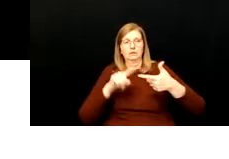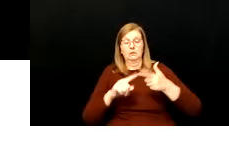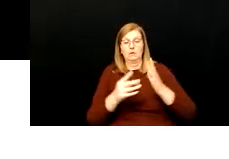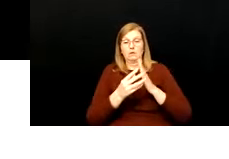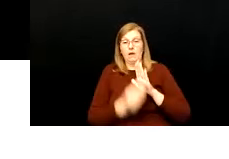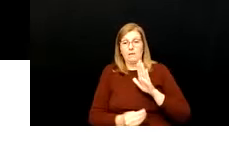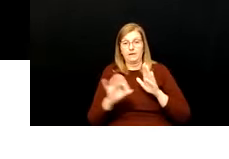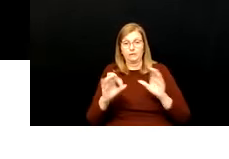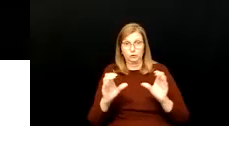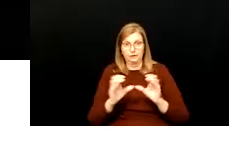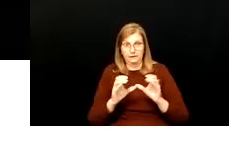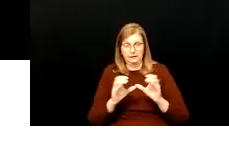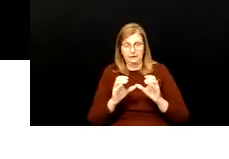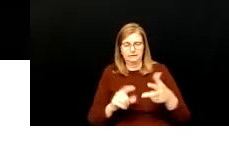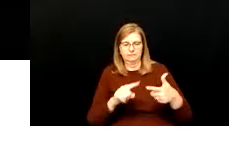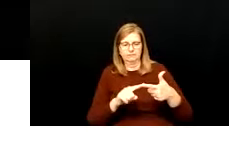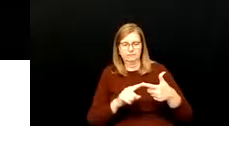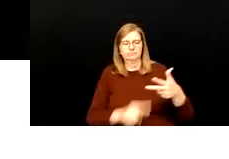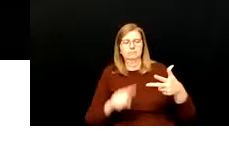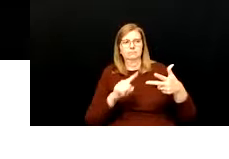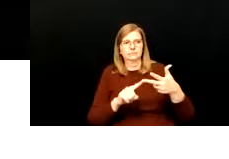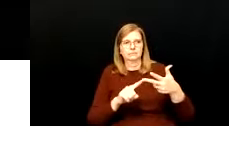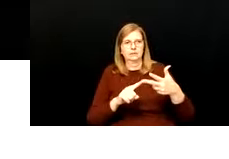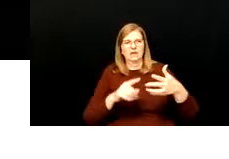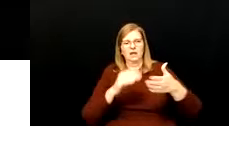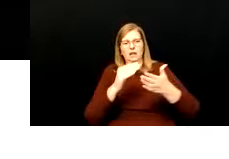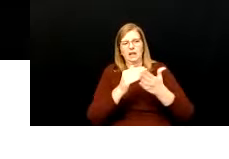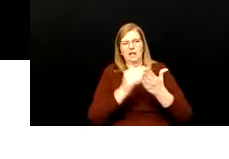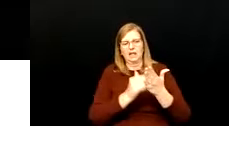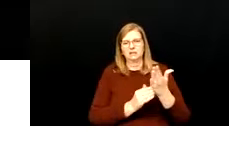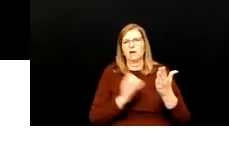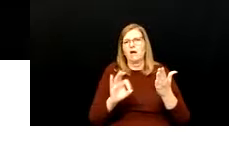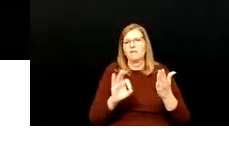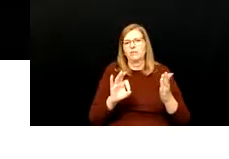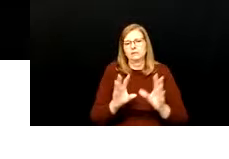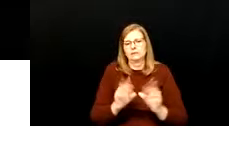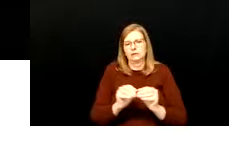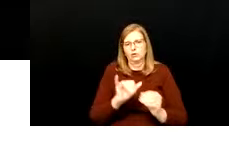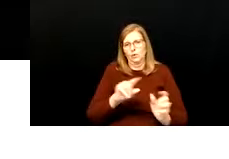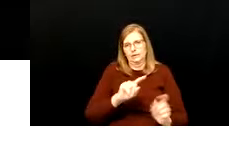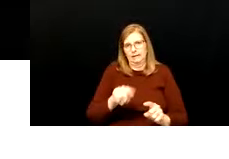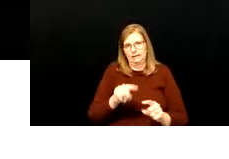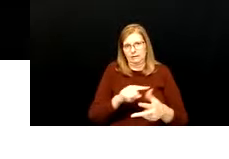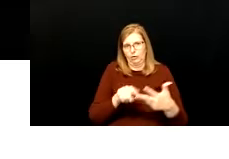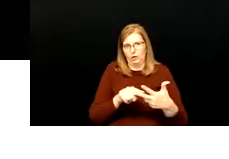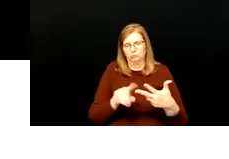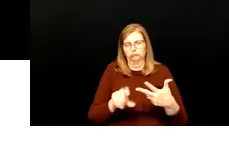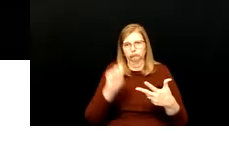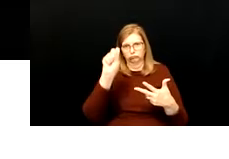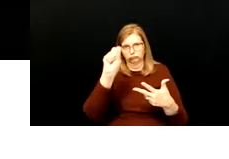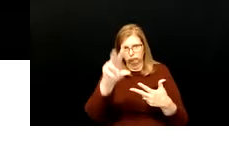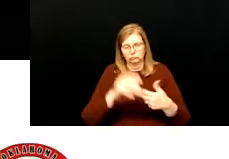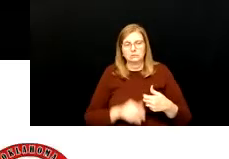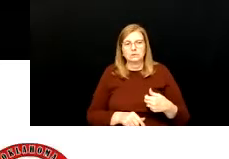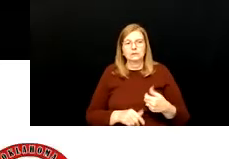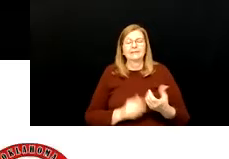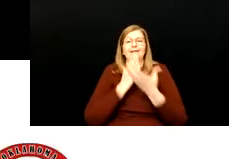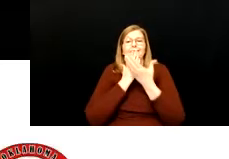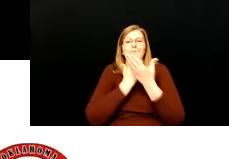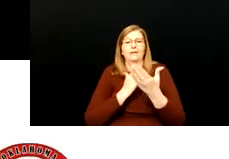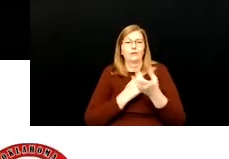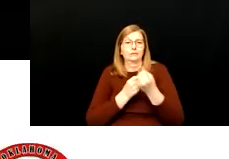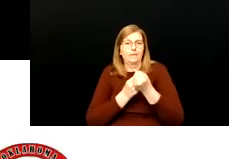your certificate, and she's also going to need a list of your sessions that you attended. We want to thank our